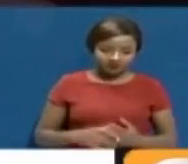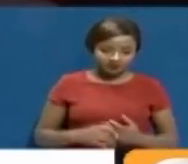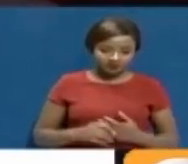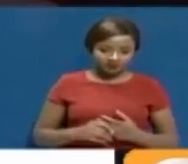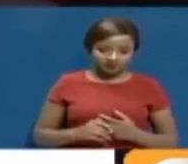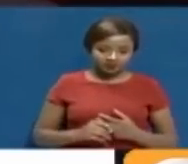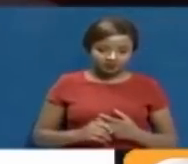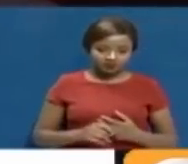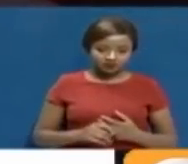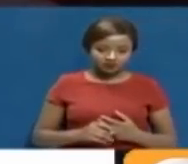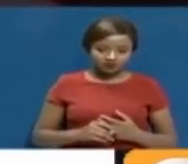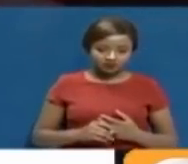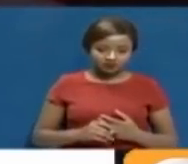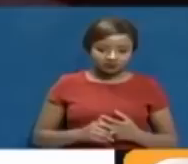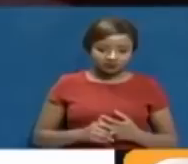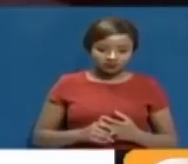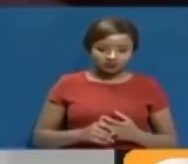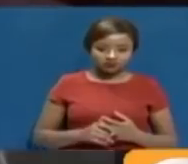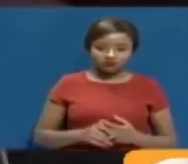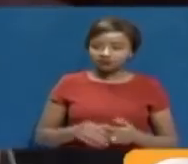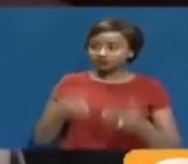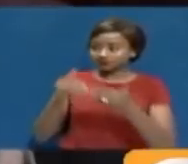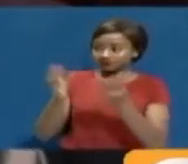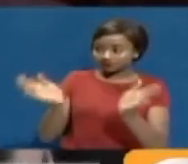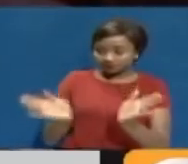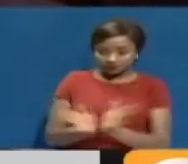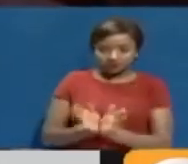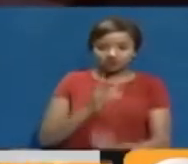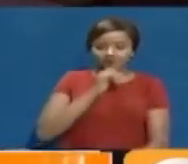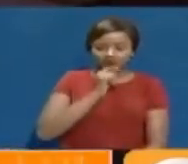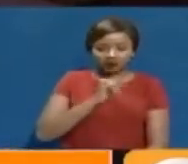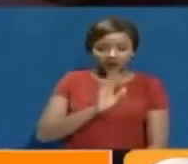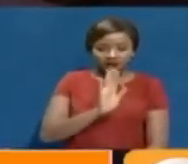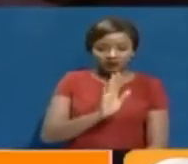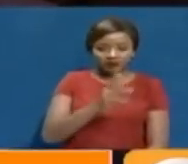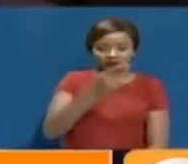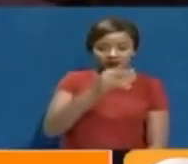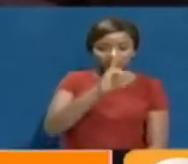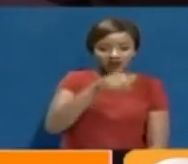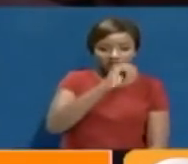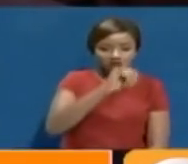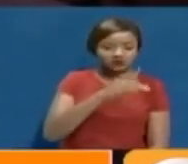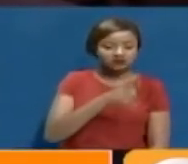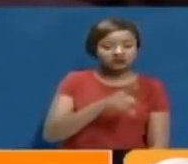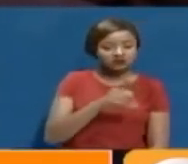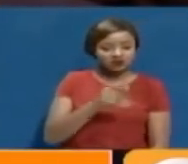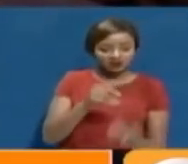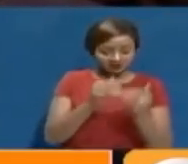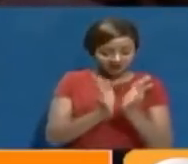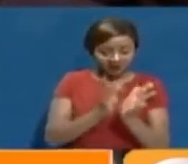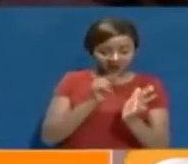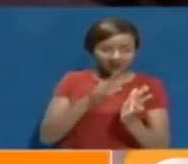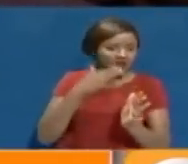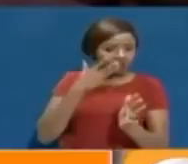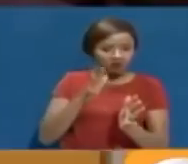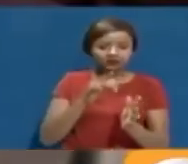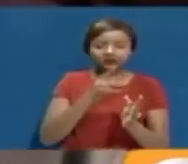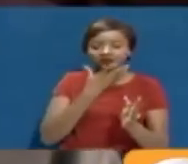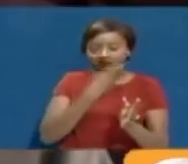peponi. Sio tu familia ya mzee Haji ambaye amepoteza baba, ndugu,